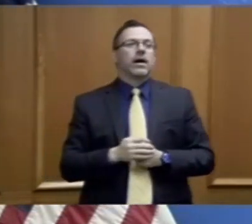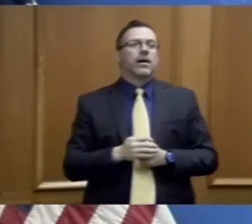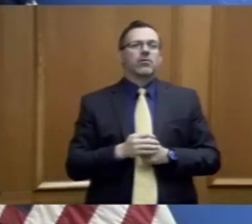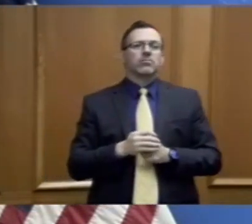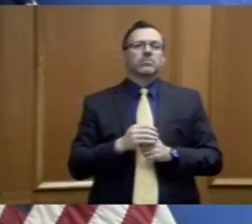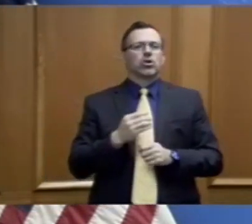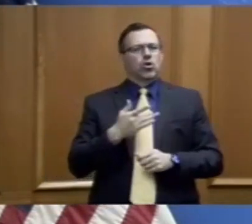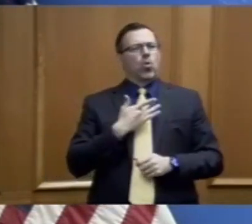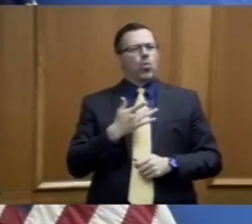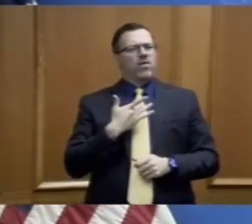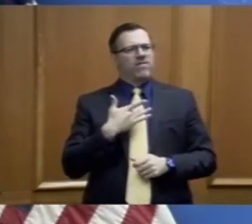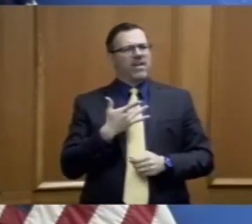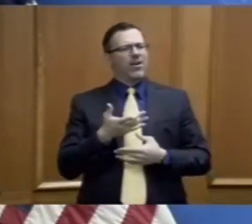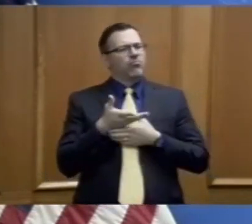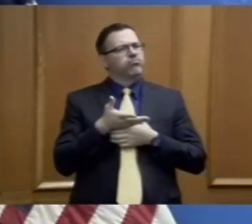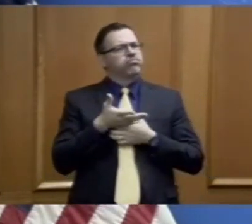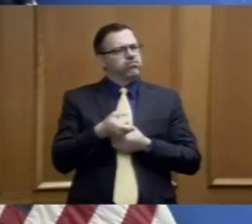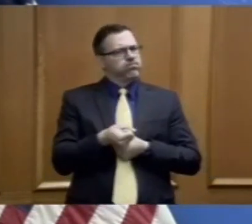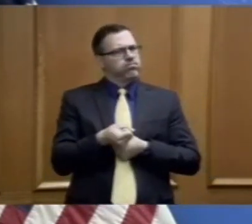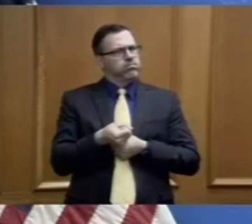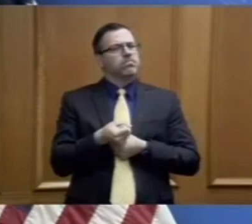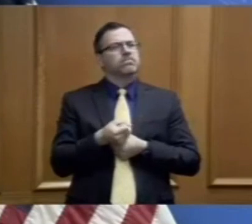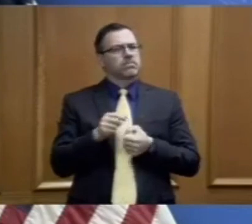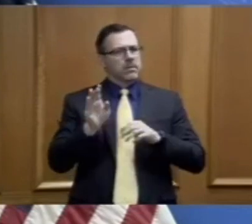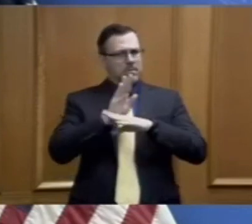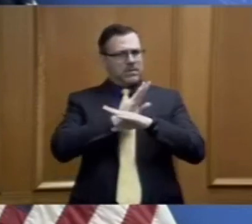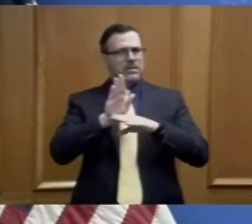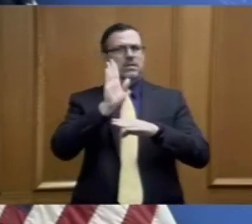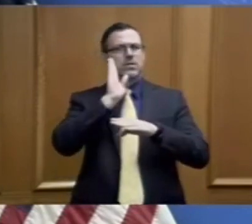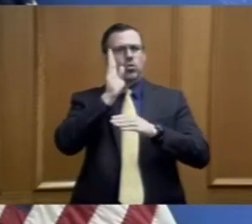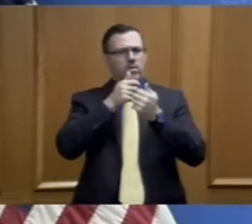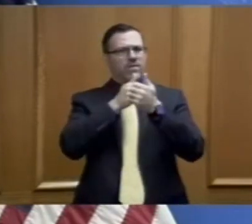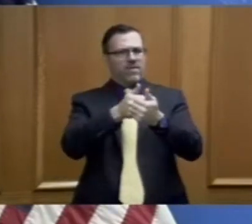feel confident in our community's response to this.